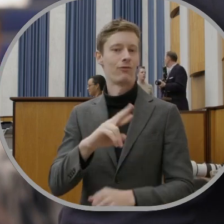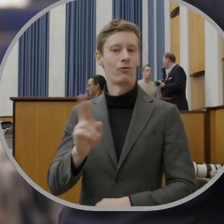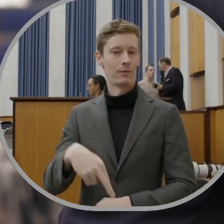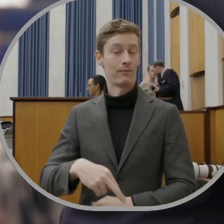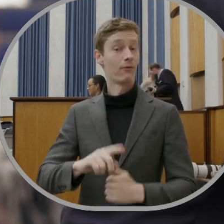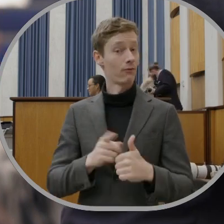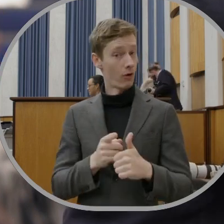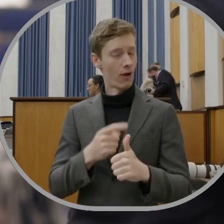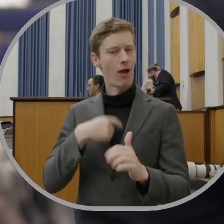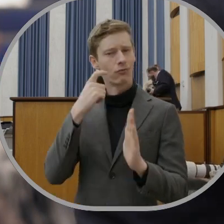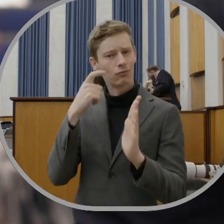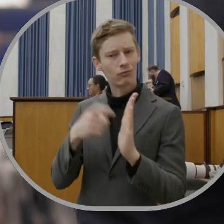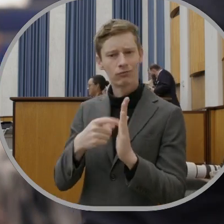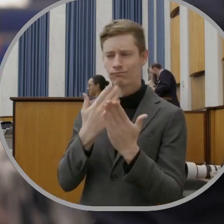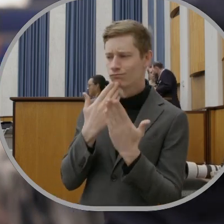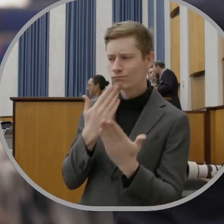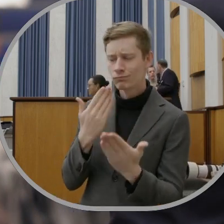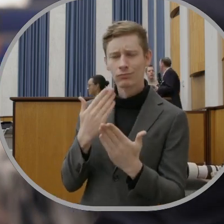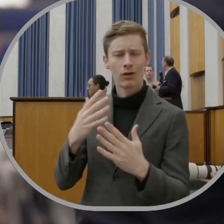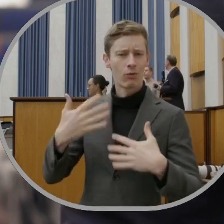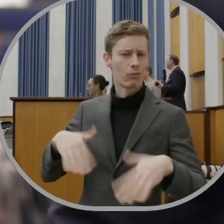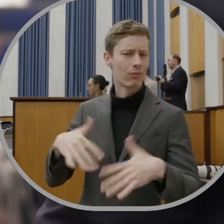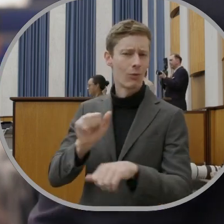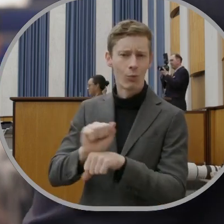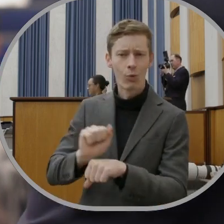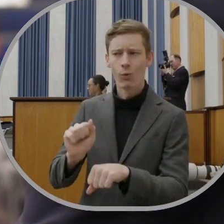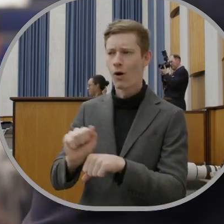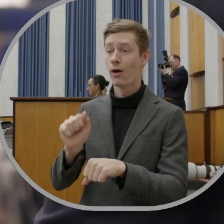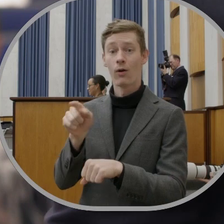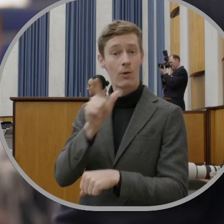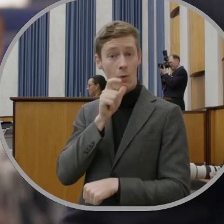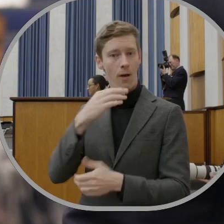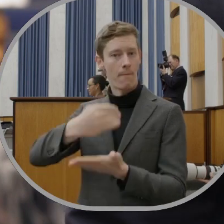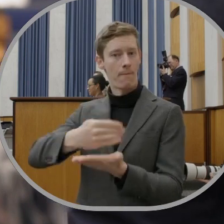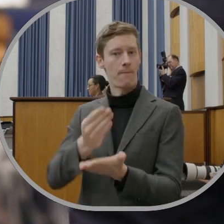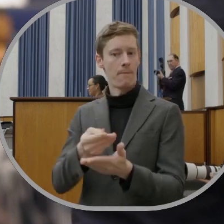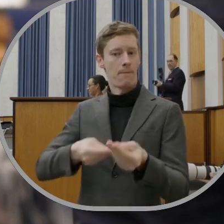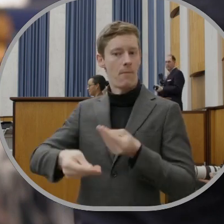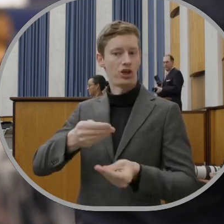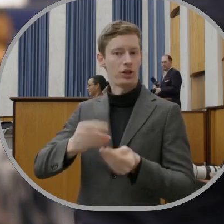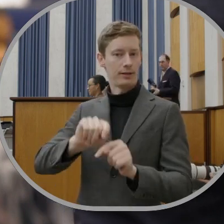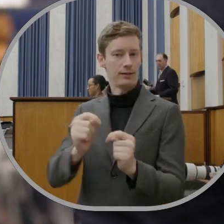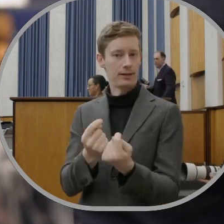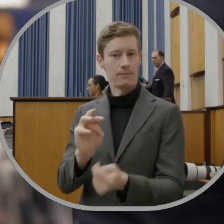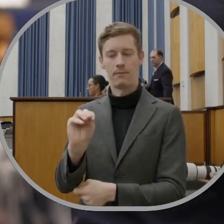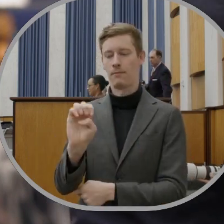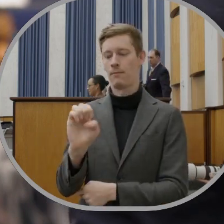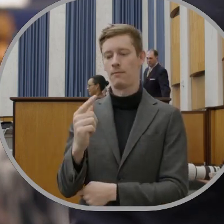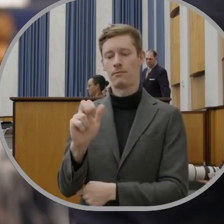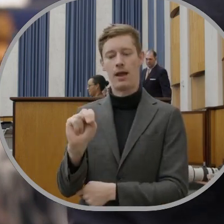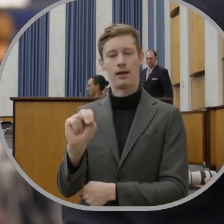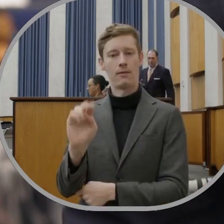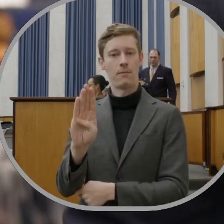to acknowledge the incredible work and dedication of our budget team led by Acting Budget Director Megan Brown,